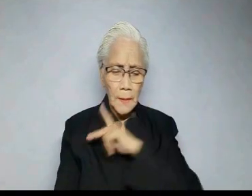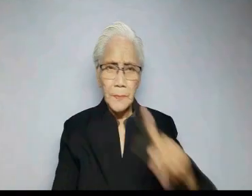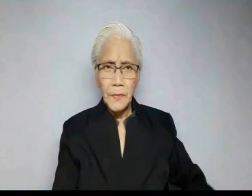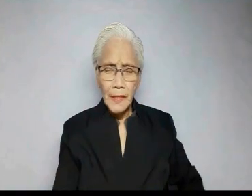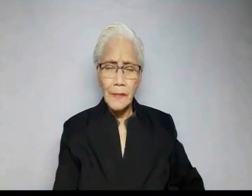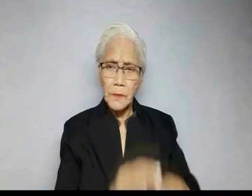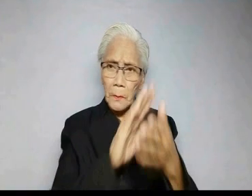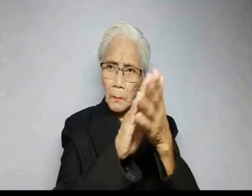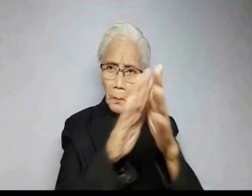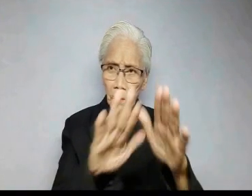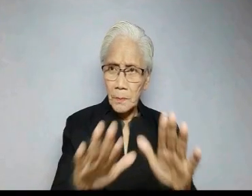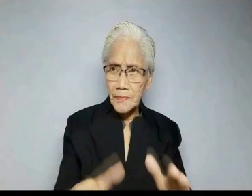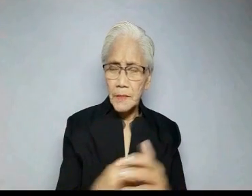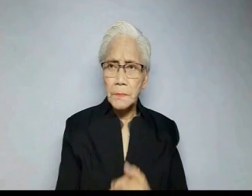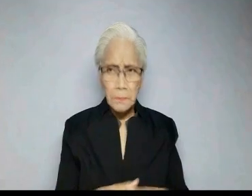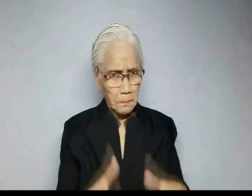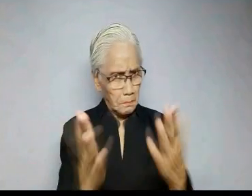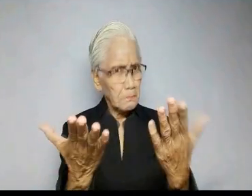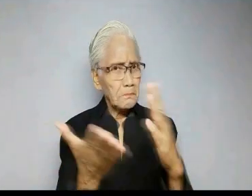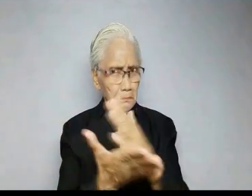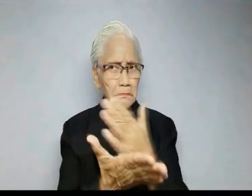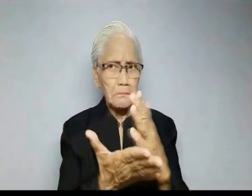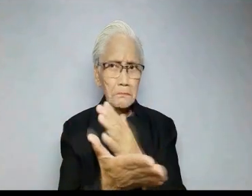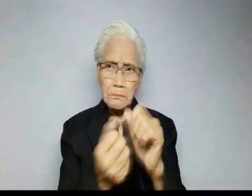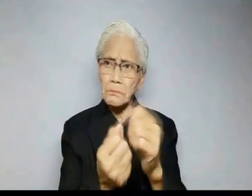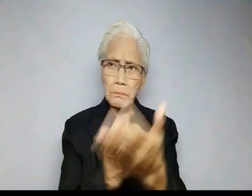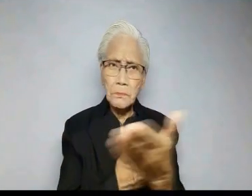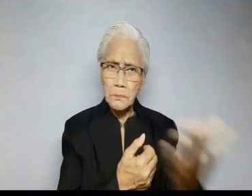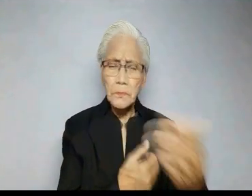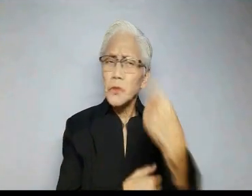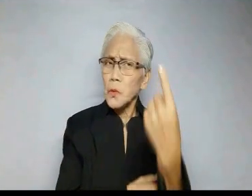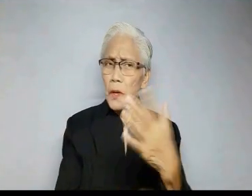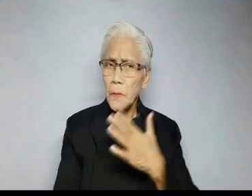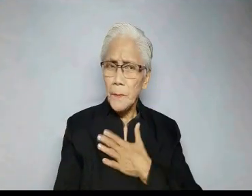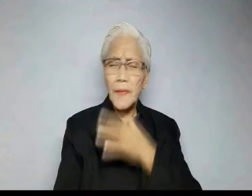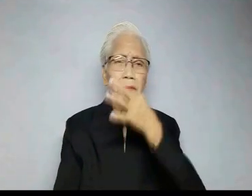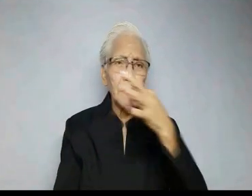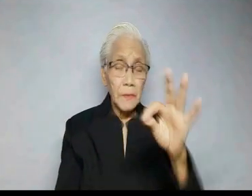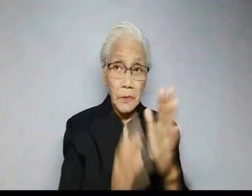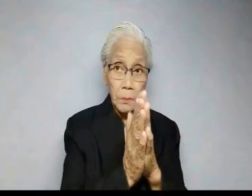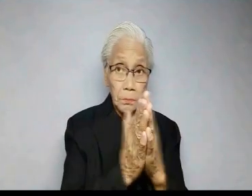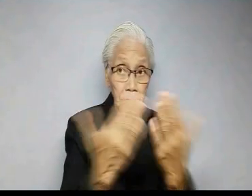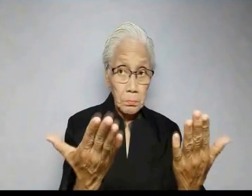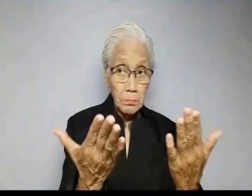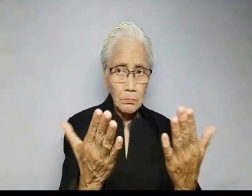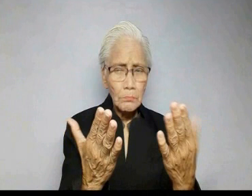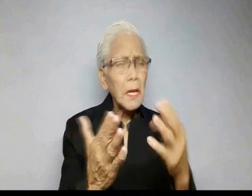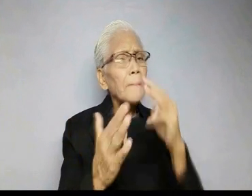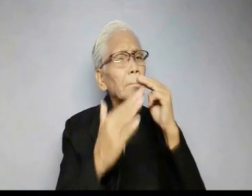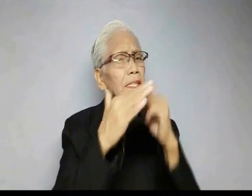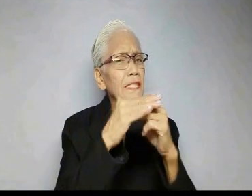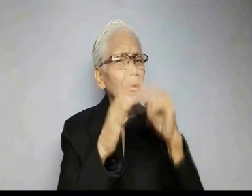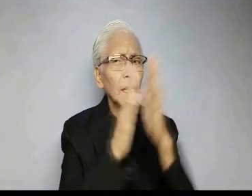of Lords. Let me share with you a bit of one of my favorite books, a deeply mystical book,